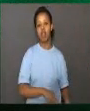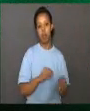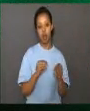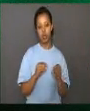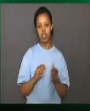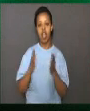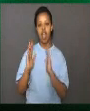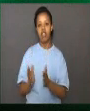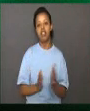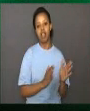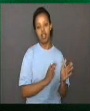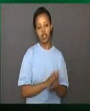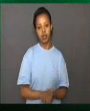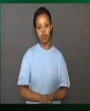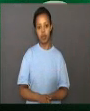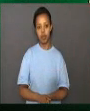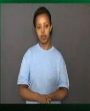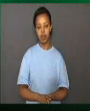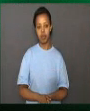Students, let's get ready.